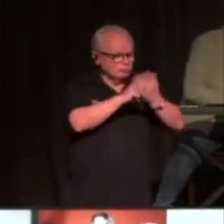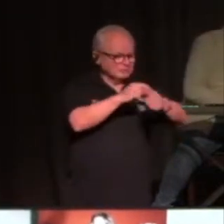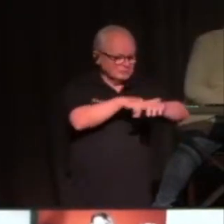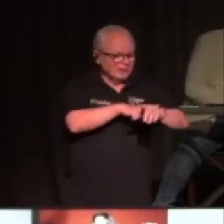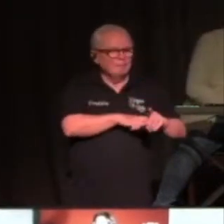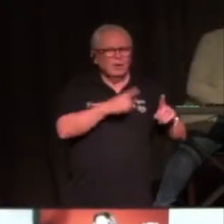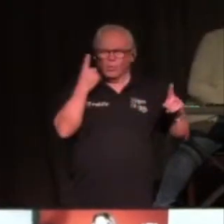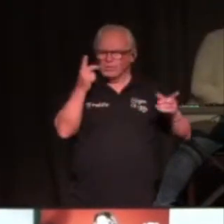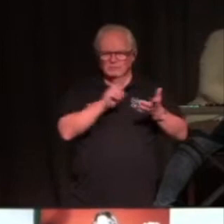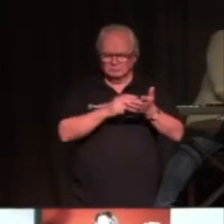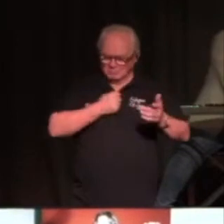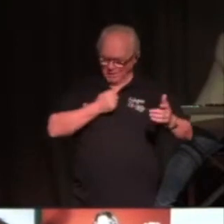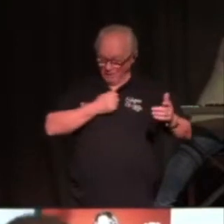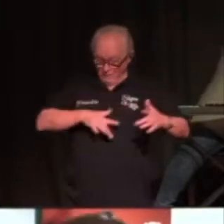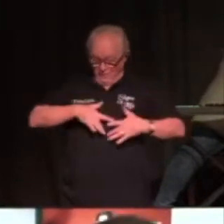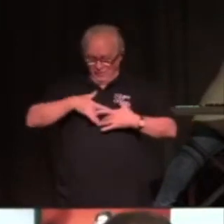That's one of the verses of my call.